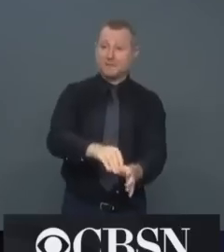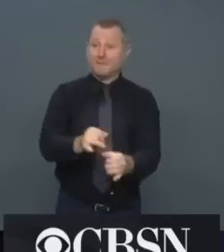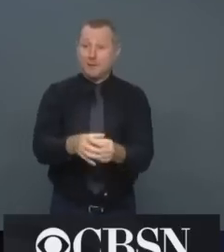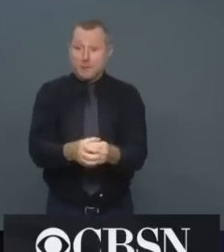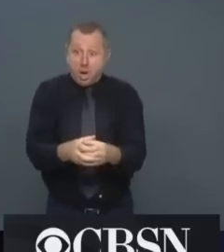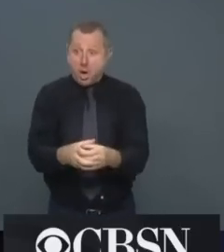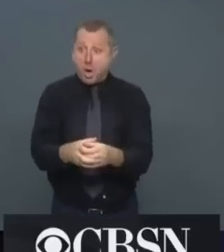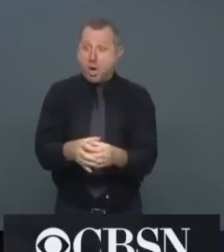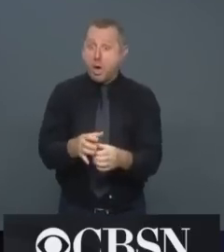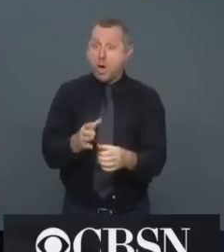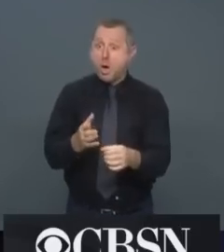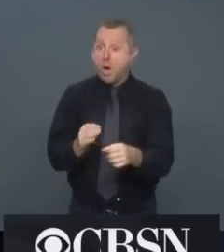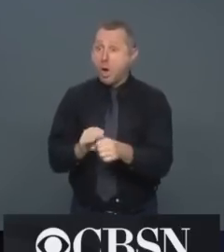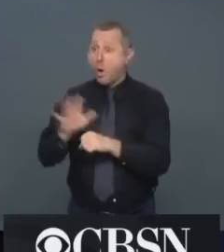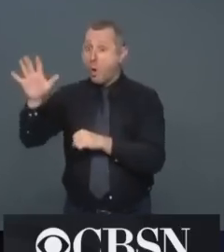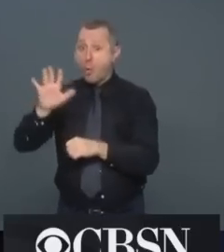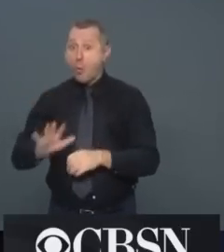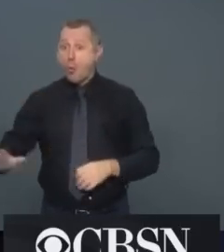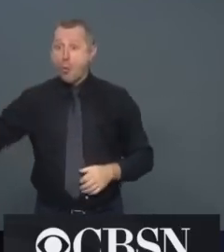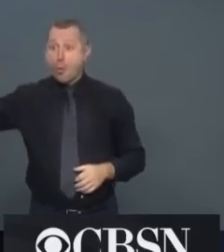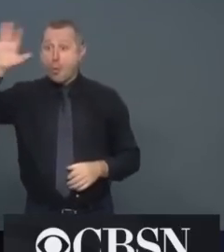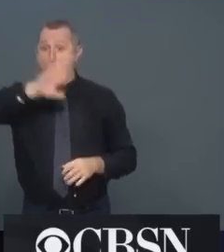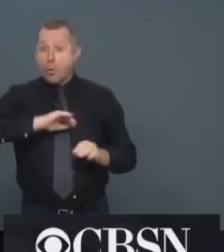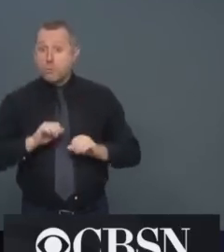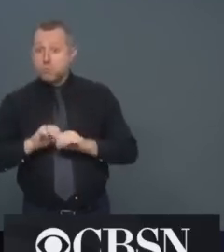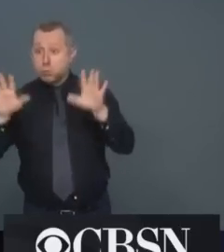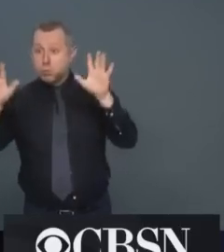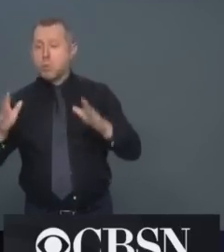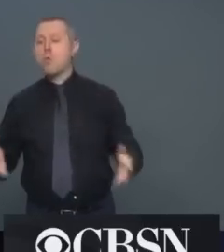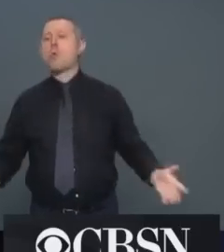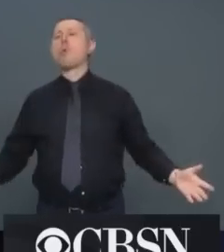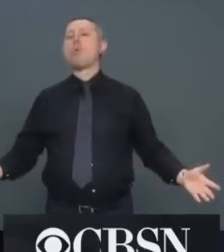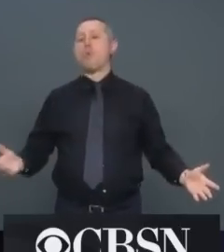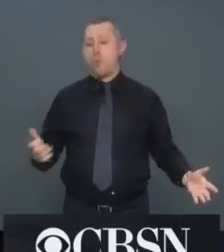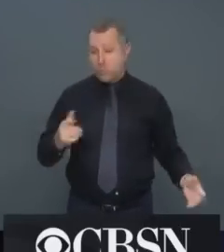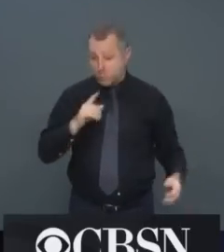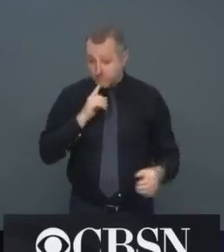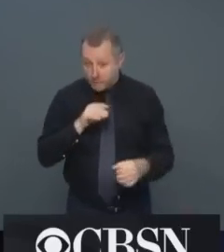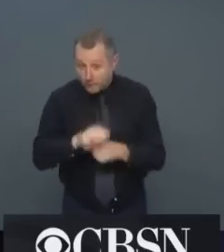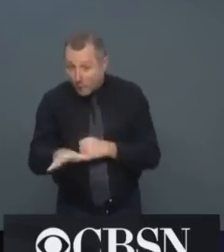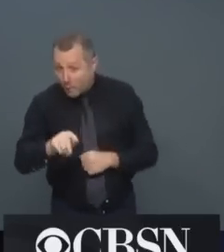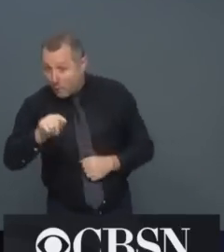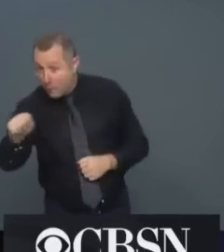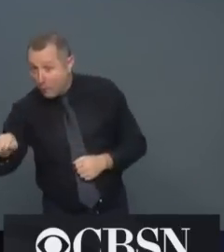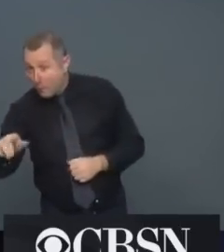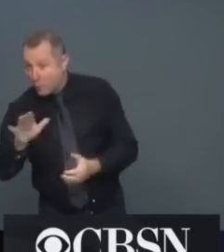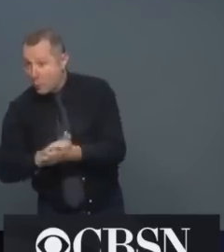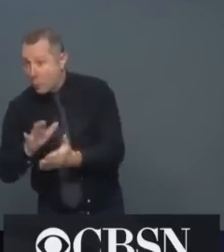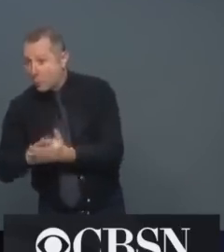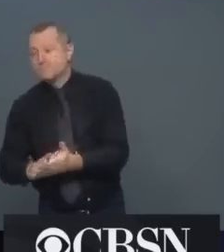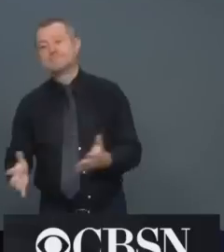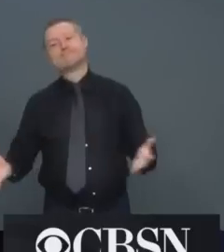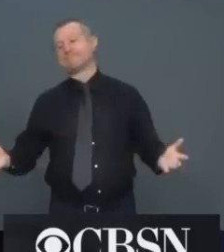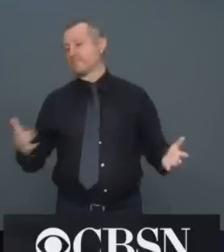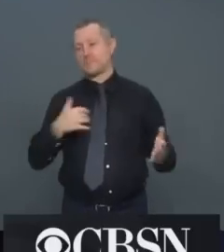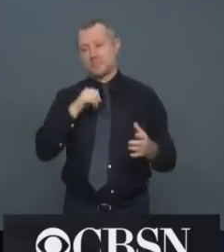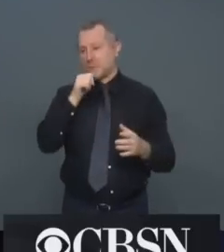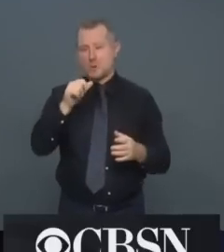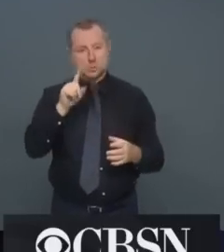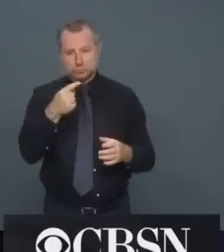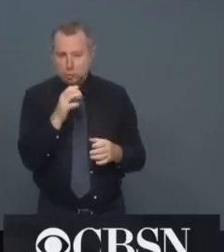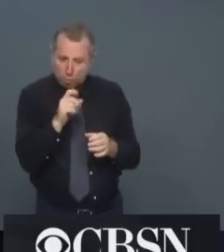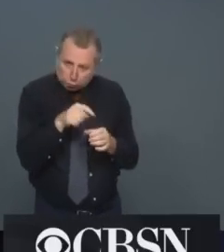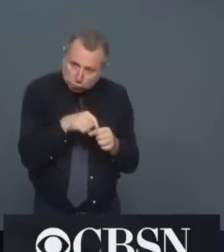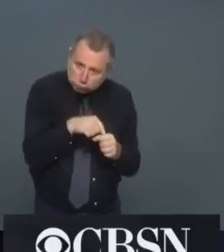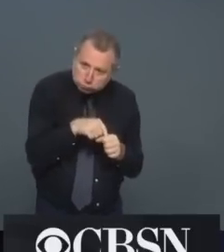to happen to affect the schools, it's no longer a cluster. A cluster that breaks out